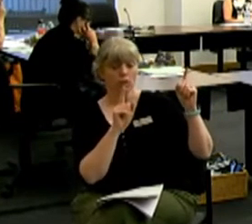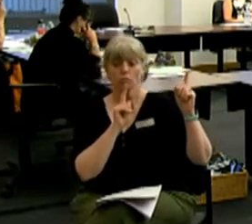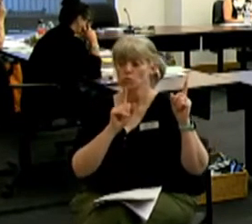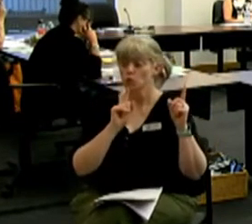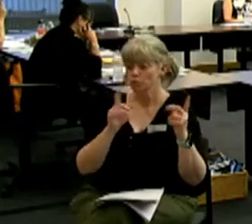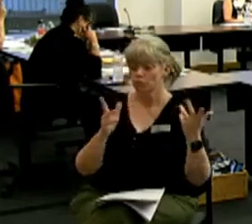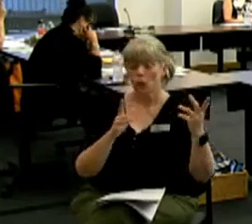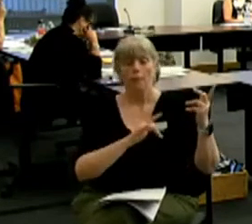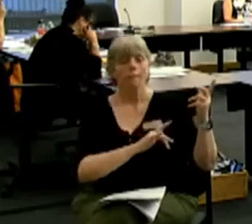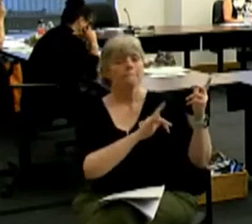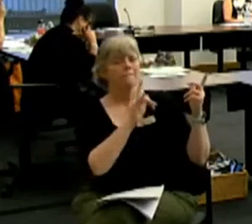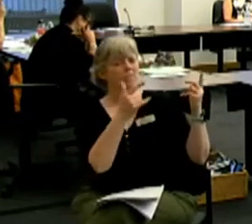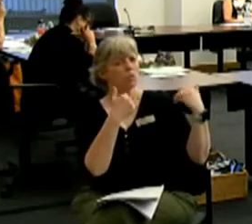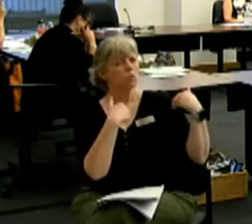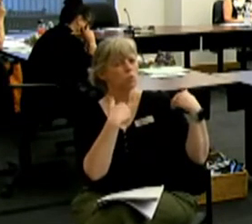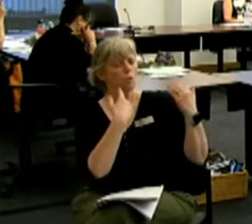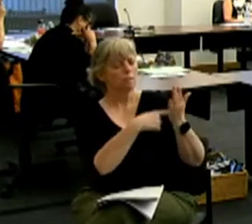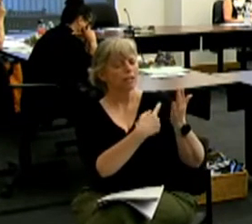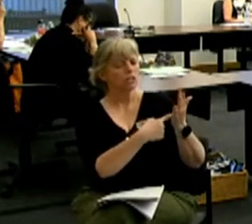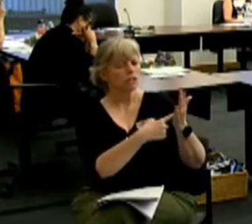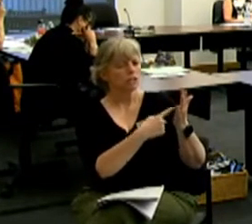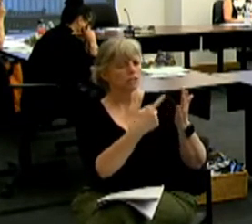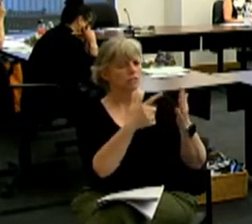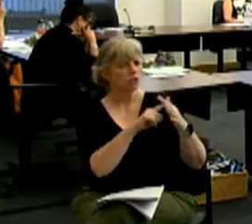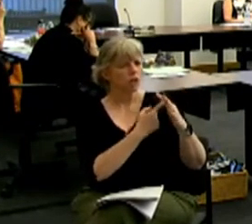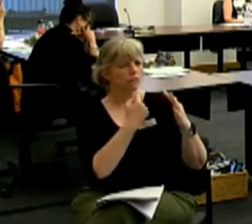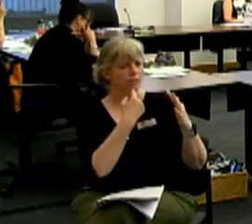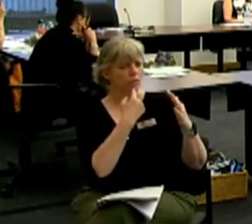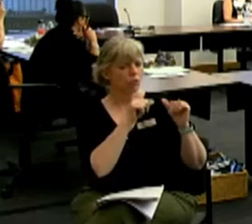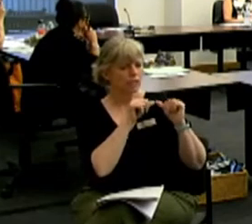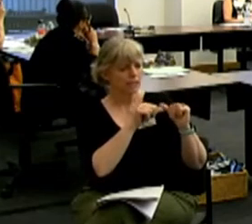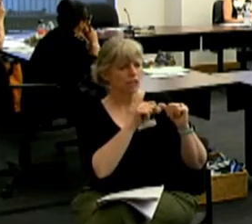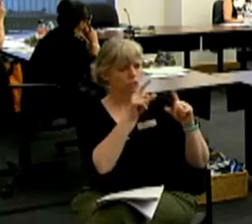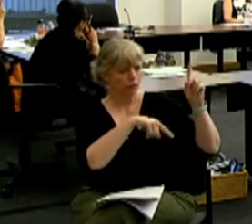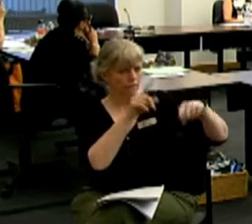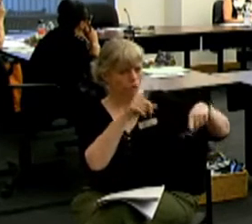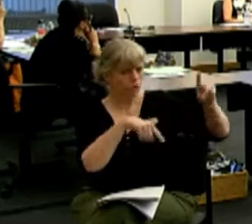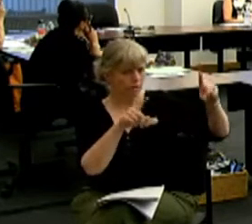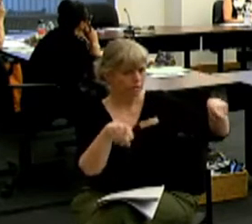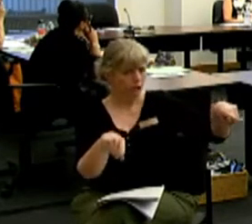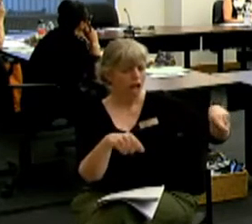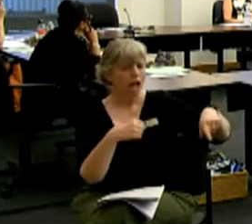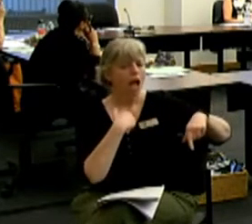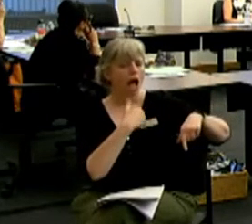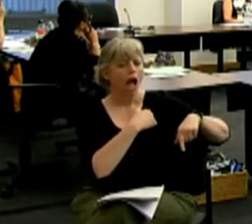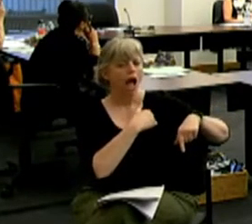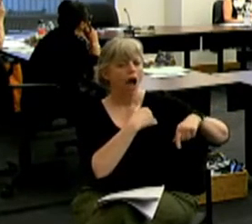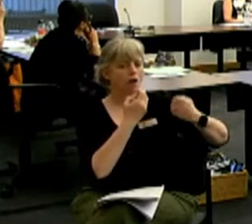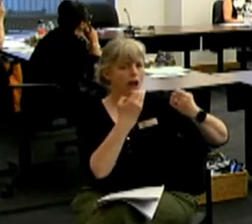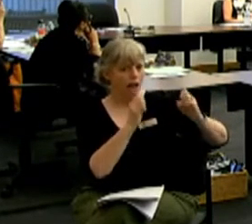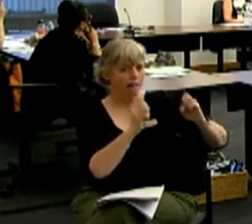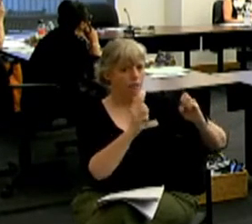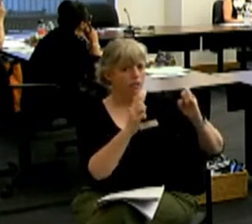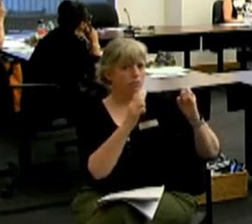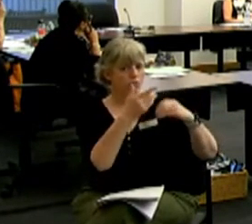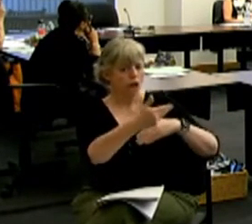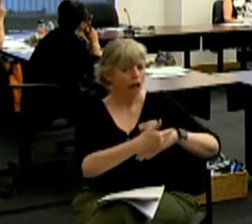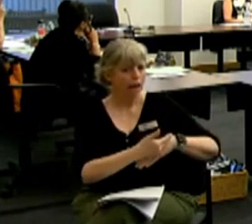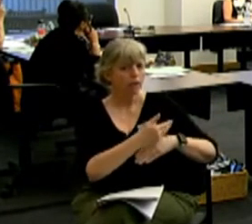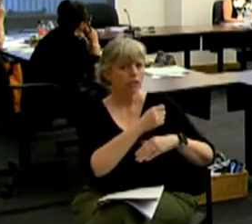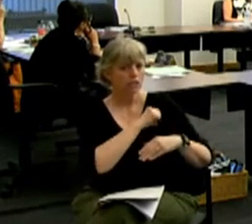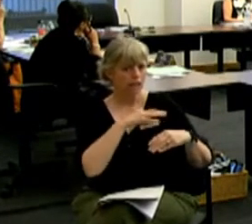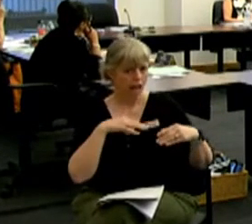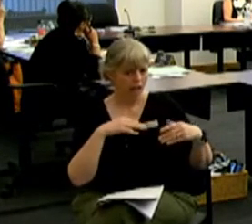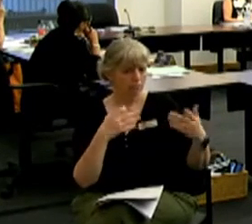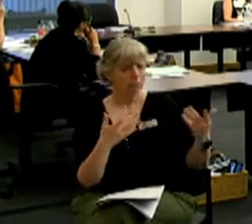Shirley. Dr. Marsink, you started by saying that we will continue to diversify our efforts when hiring our